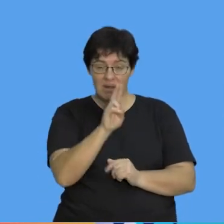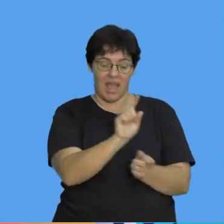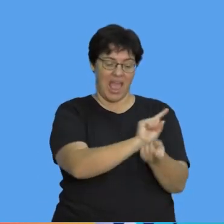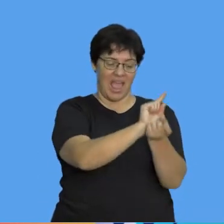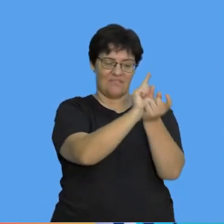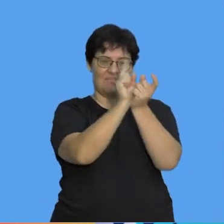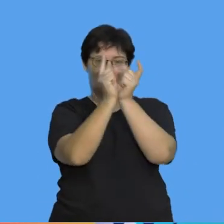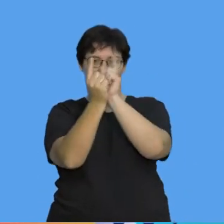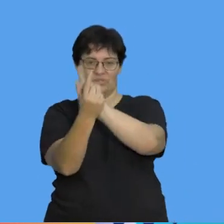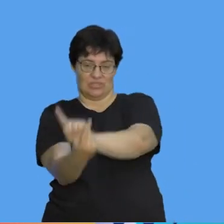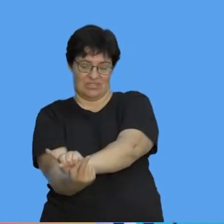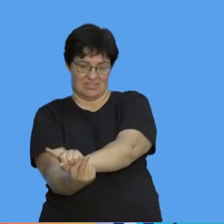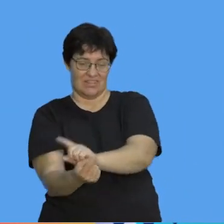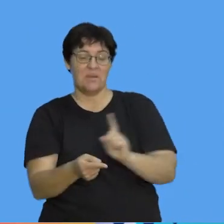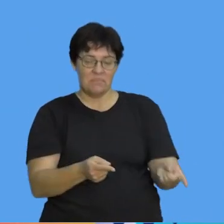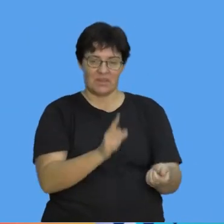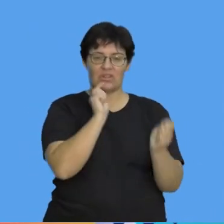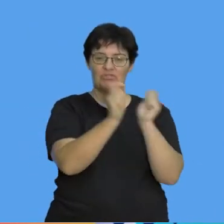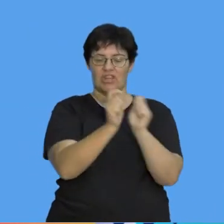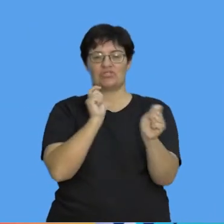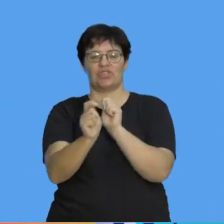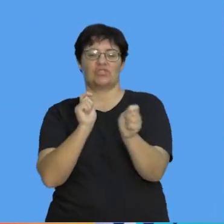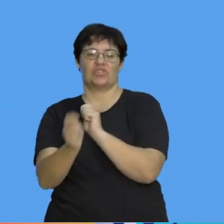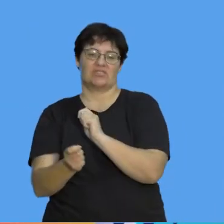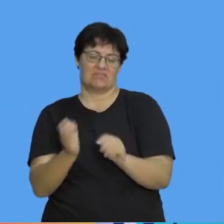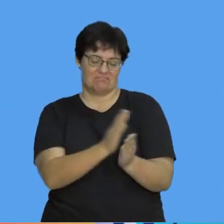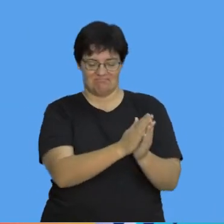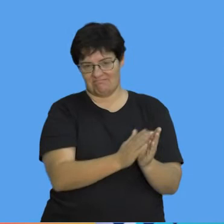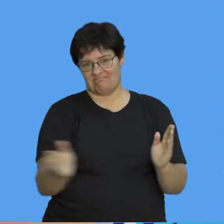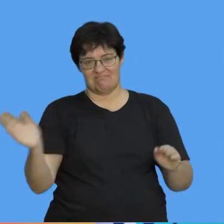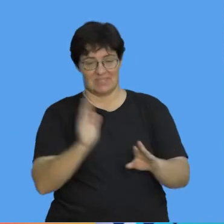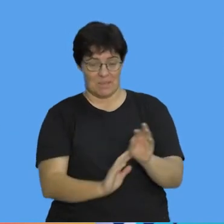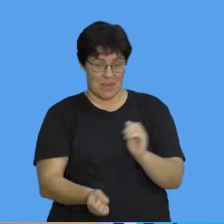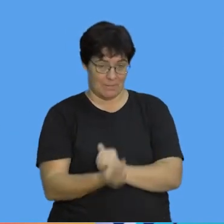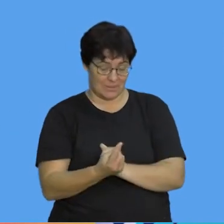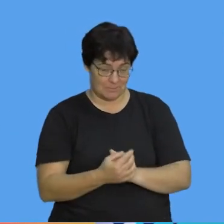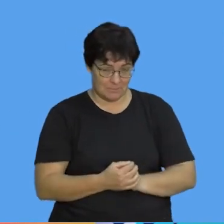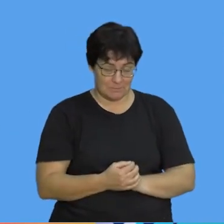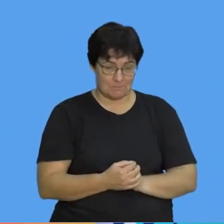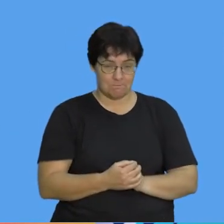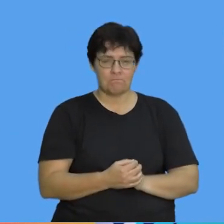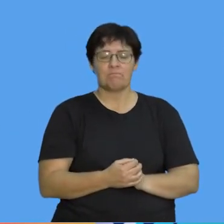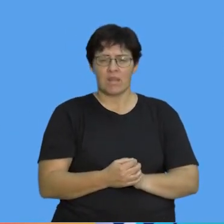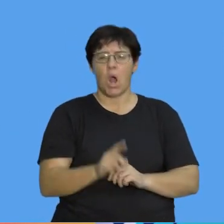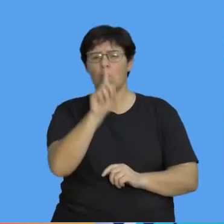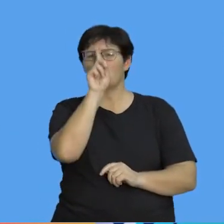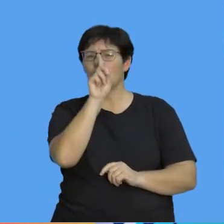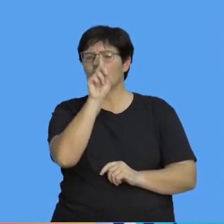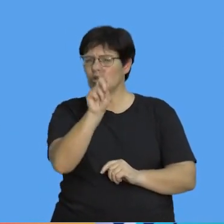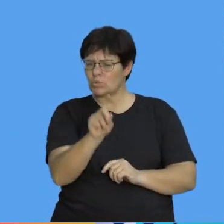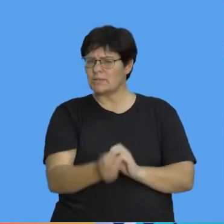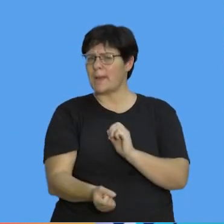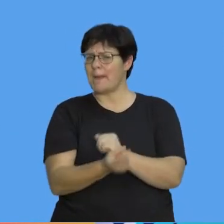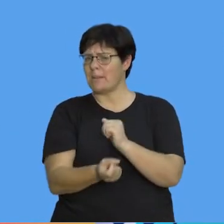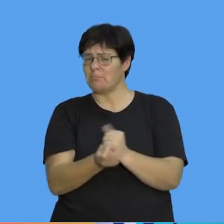evolution, how the changes occurred over time. Okay, we're going to have a look at some of the possible questions we could ask you